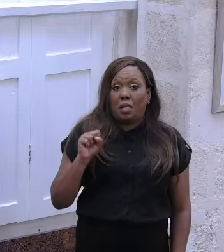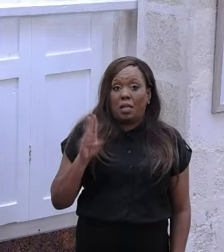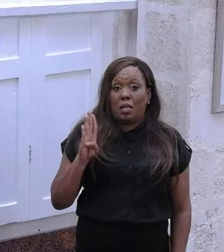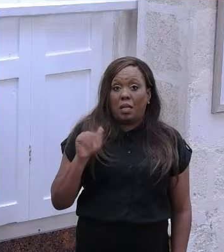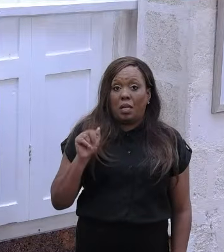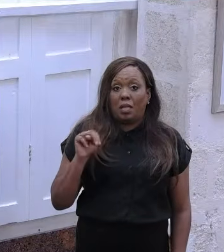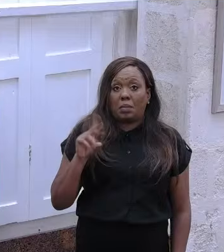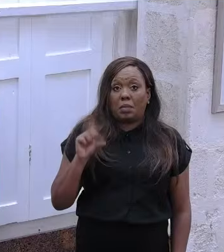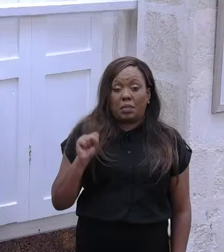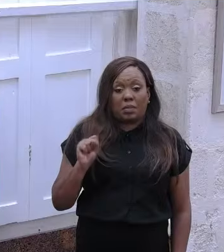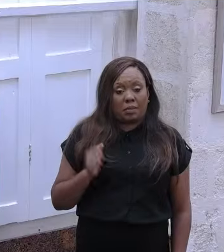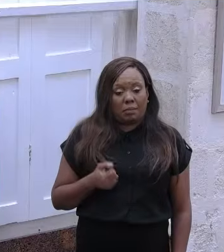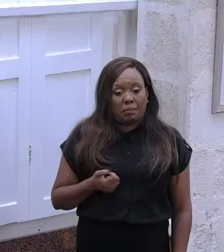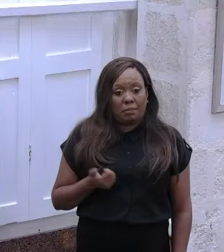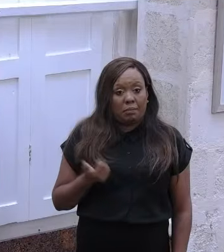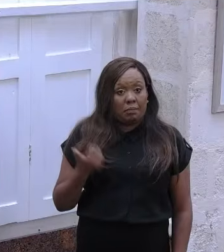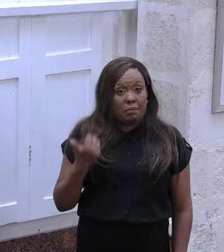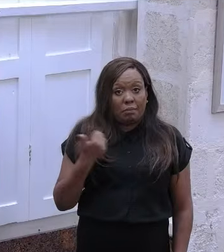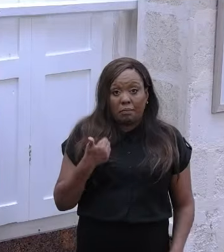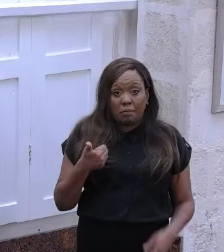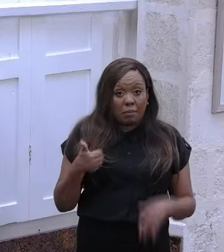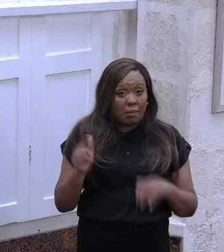Any further comments on this?